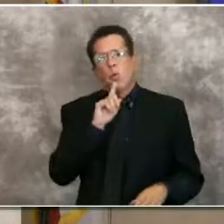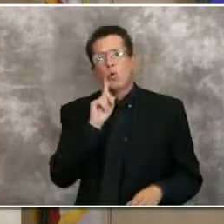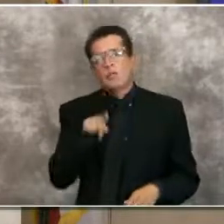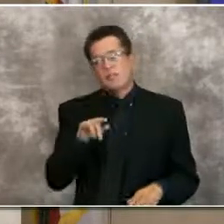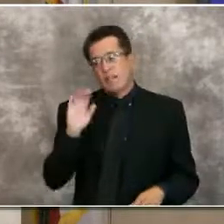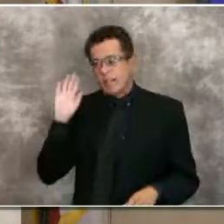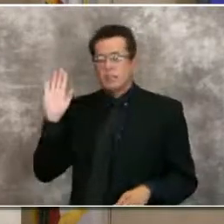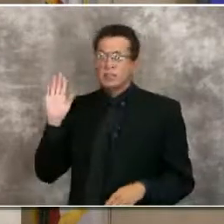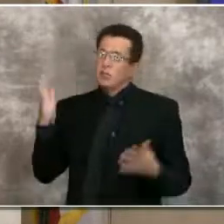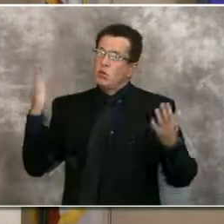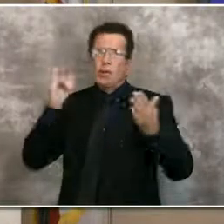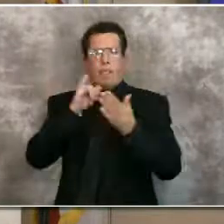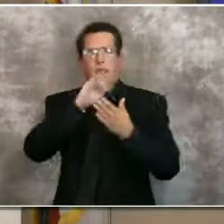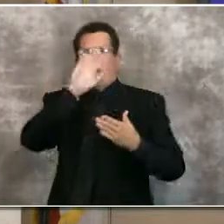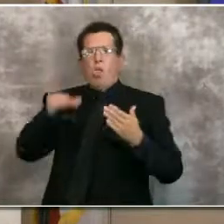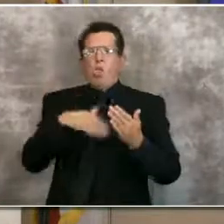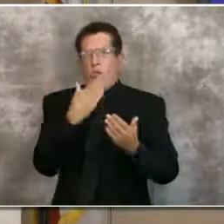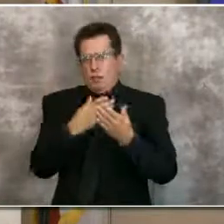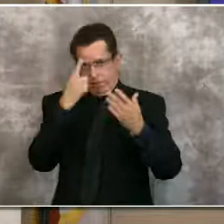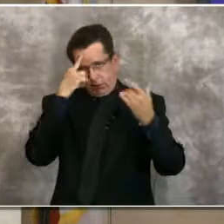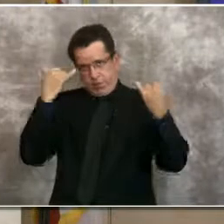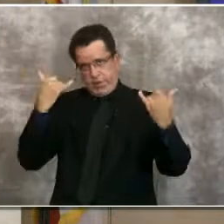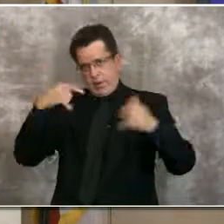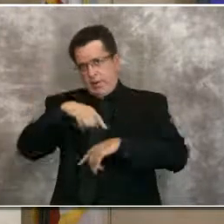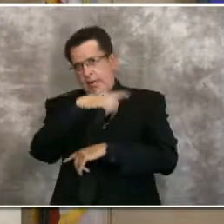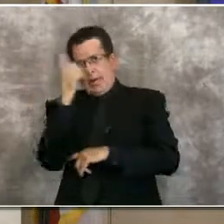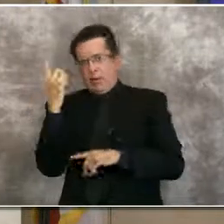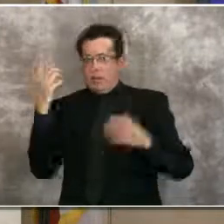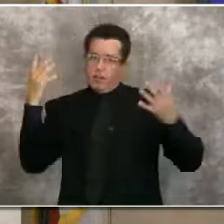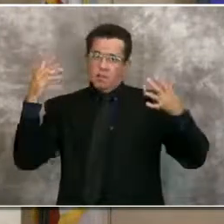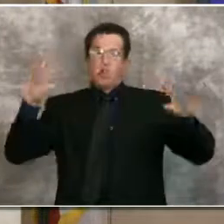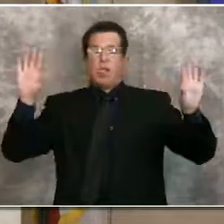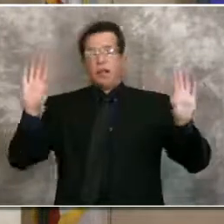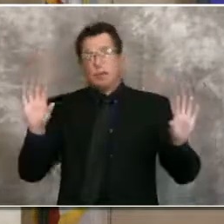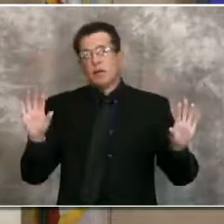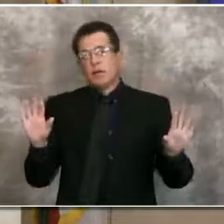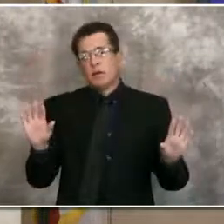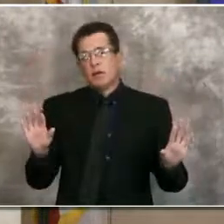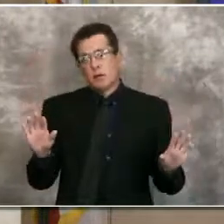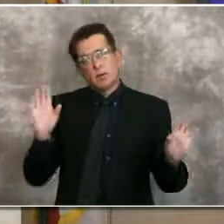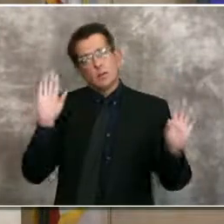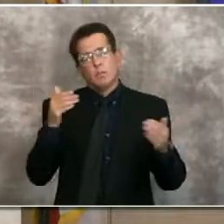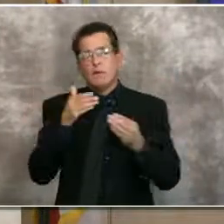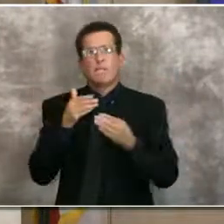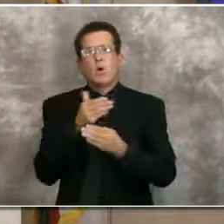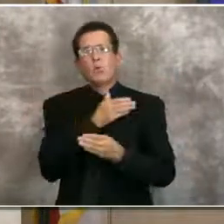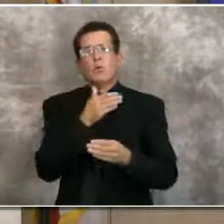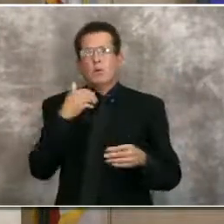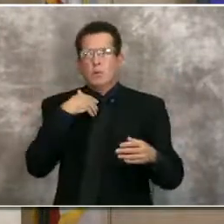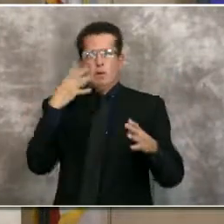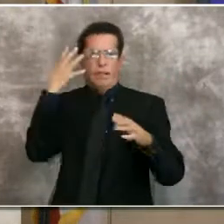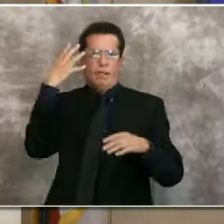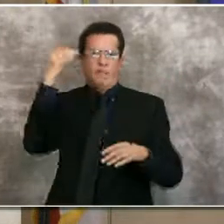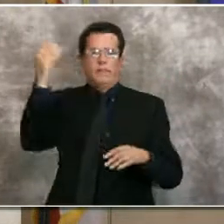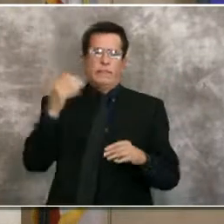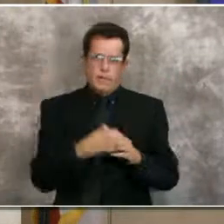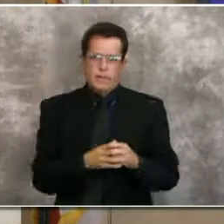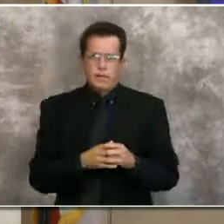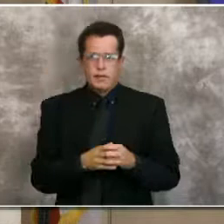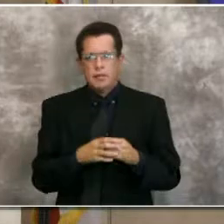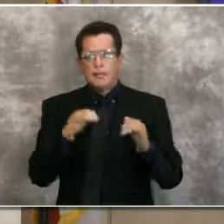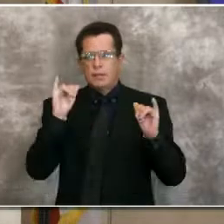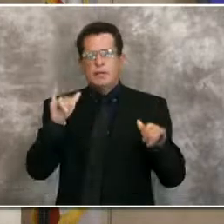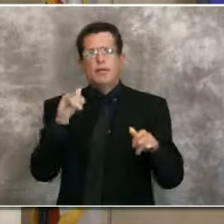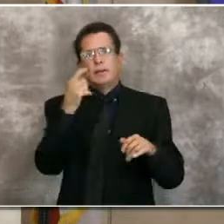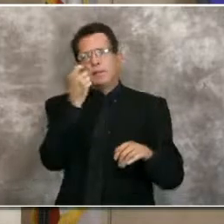today. Before we go, I guess this is another bad news situation,